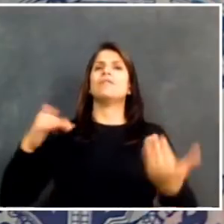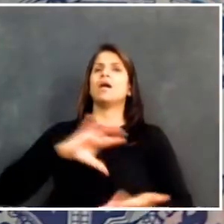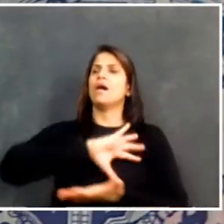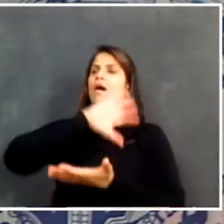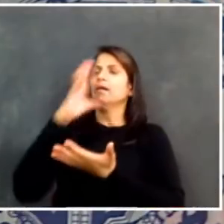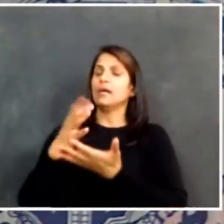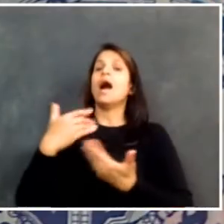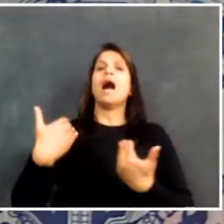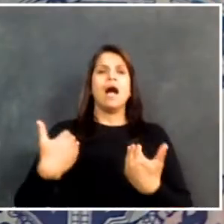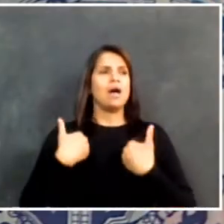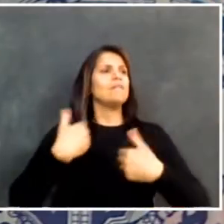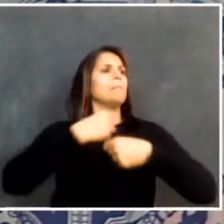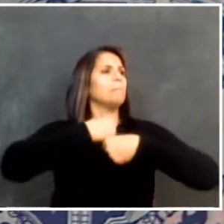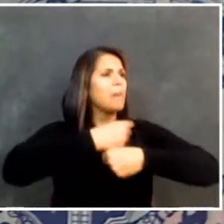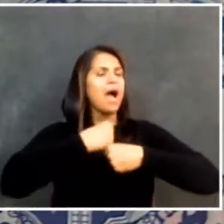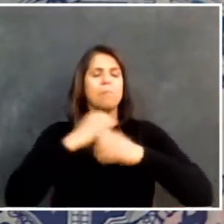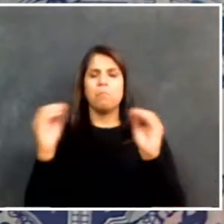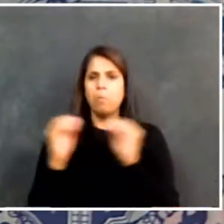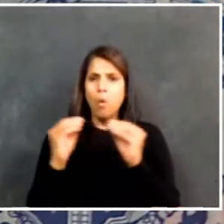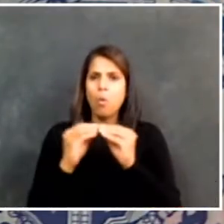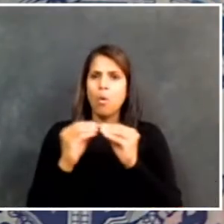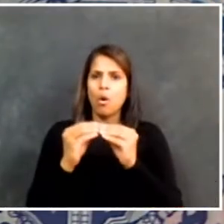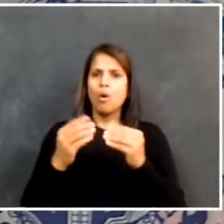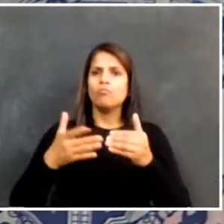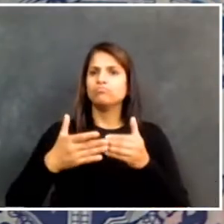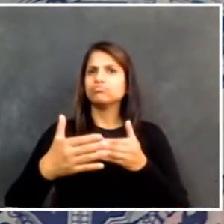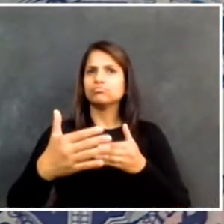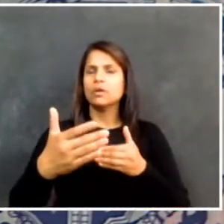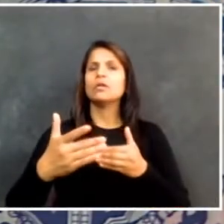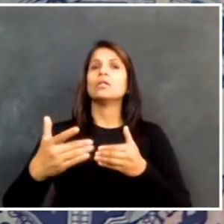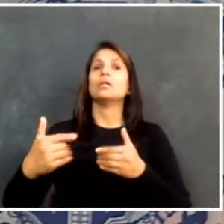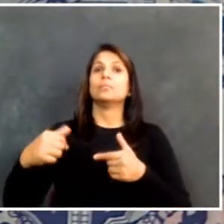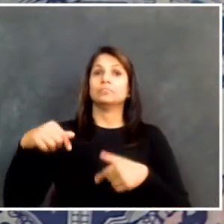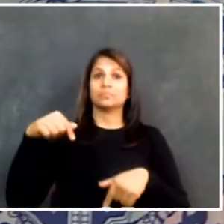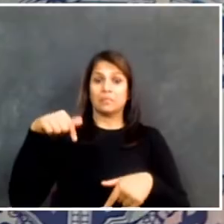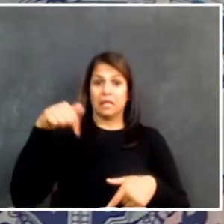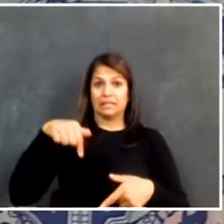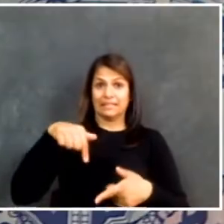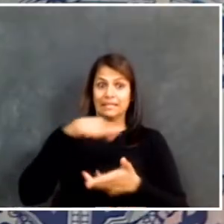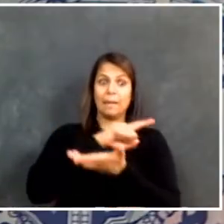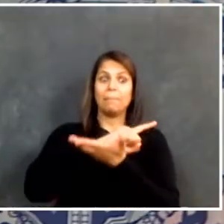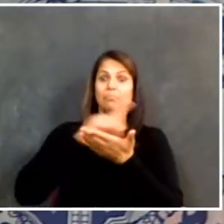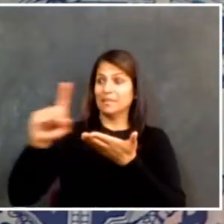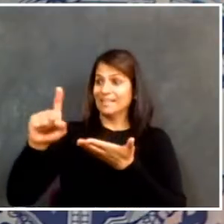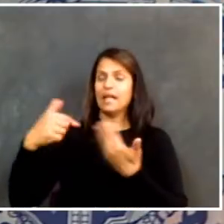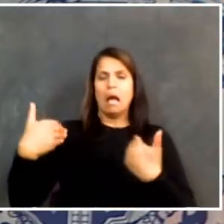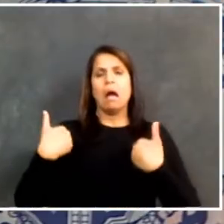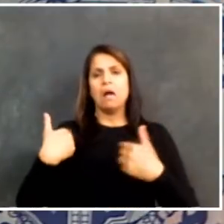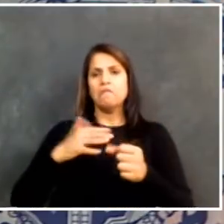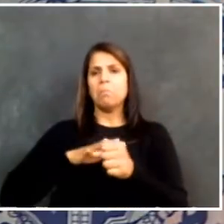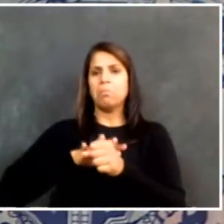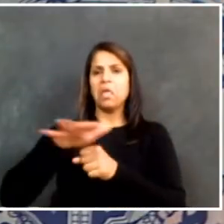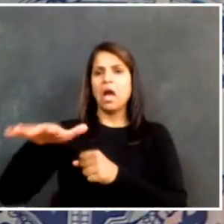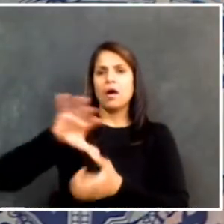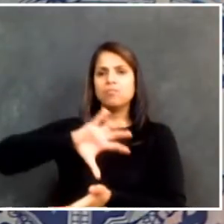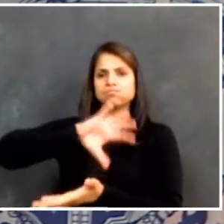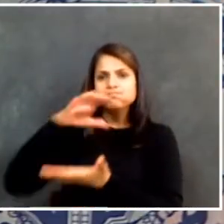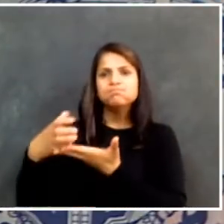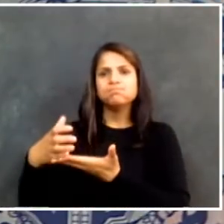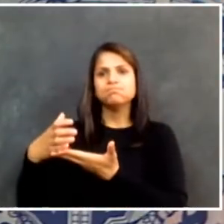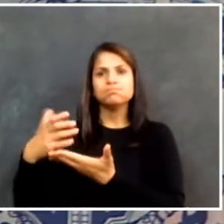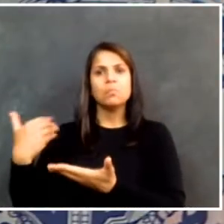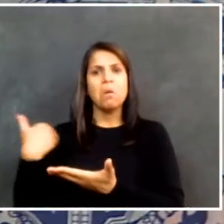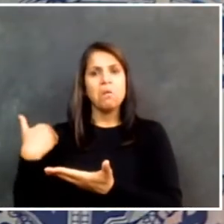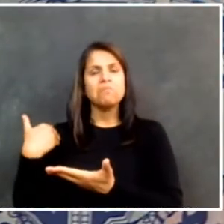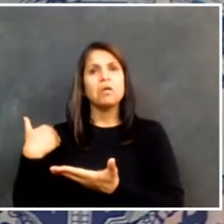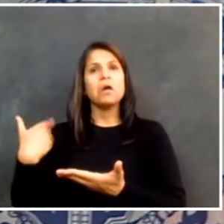this week. We're looking a little better for next week than I thought a few days ago, but we're still not 100% secure for next week. That's how